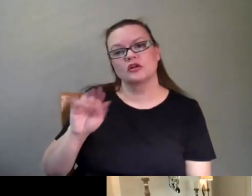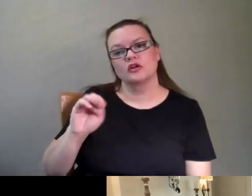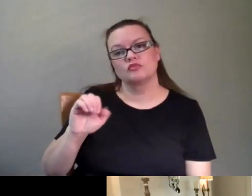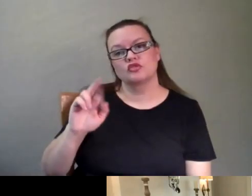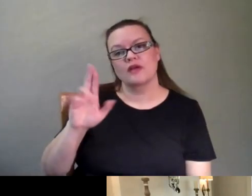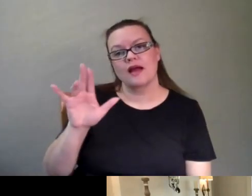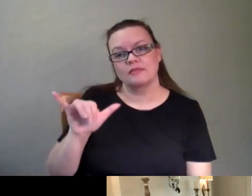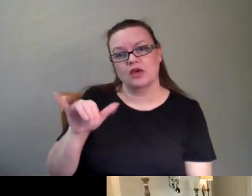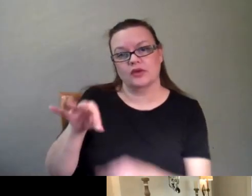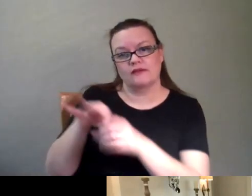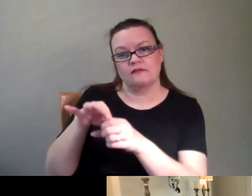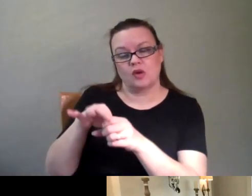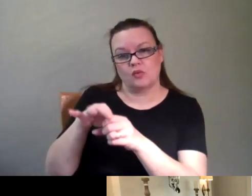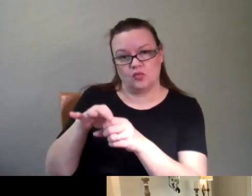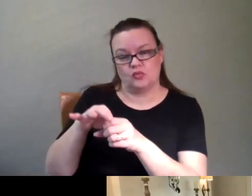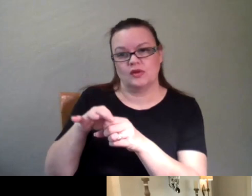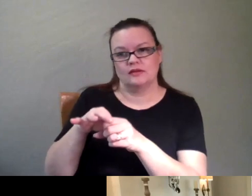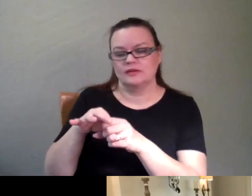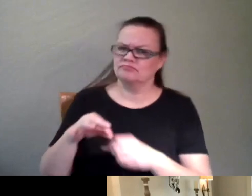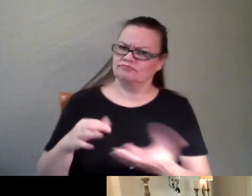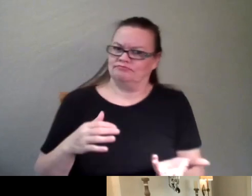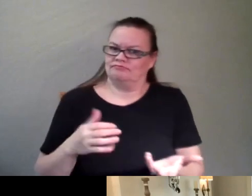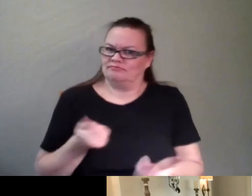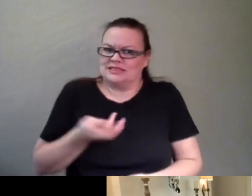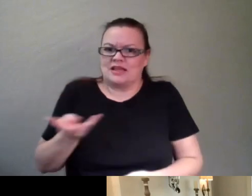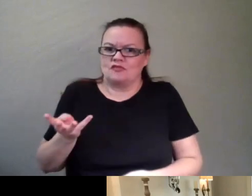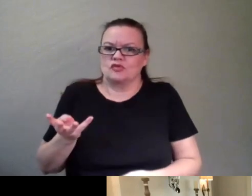I have several very well,